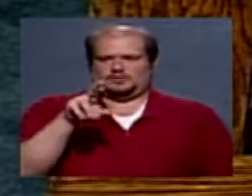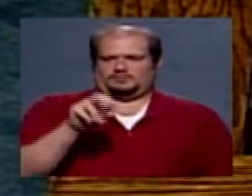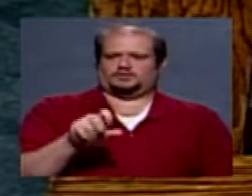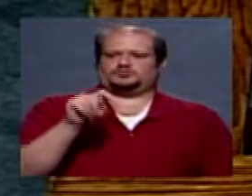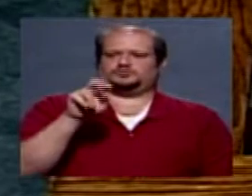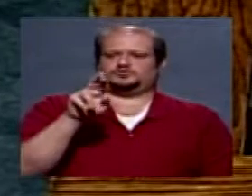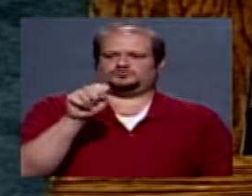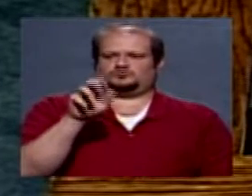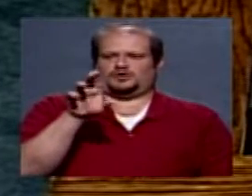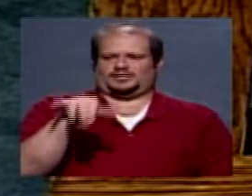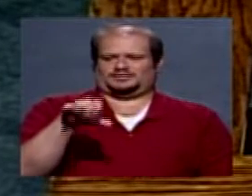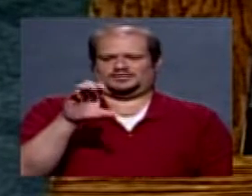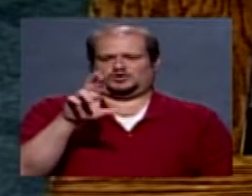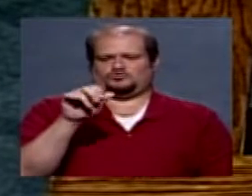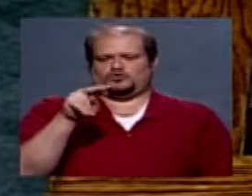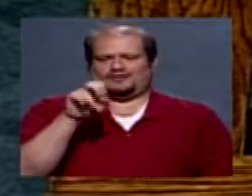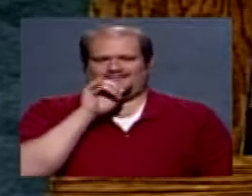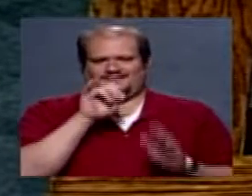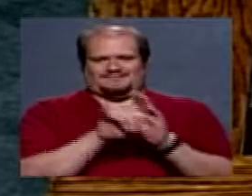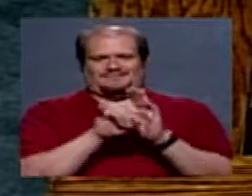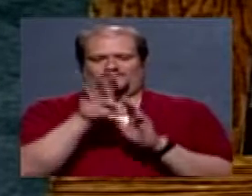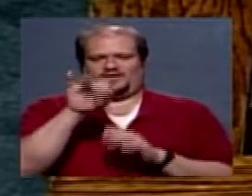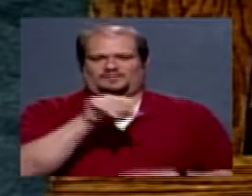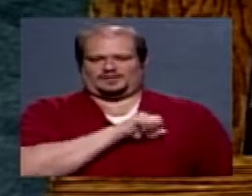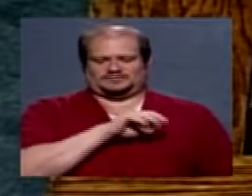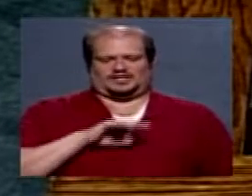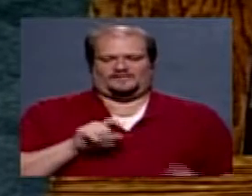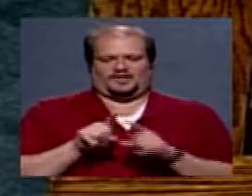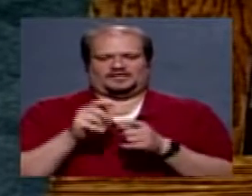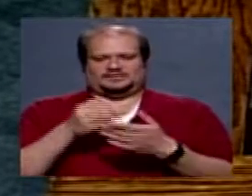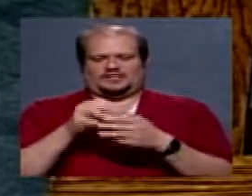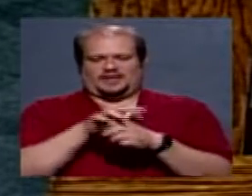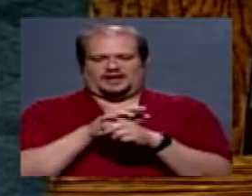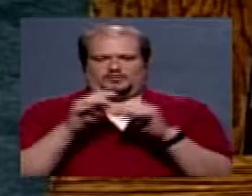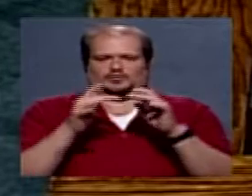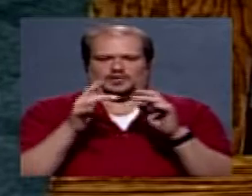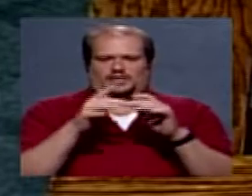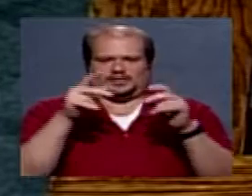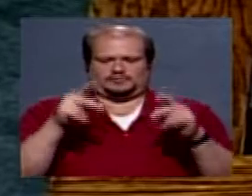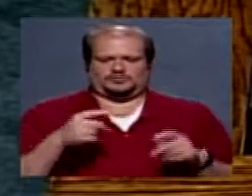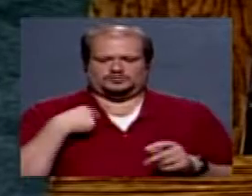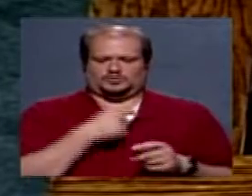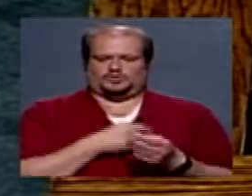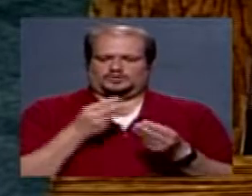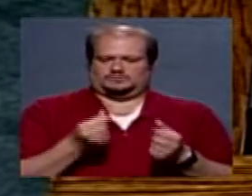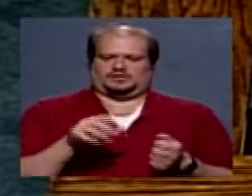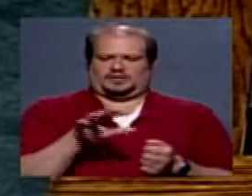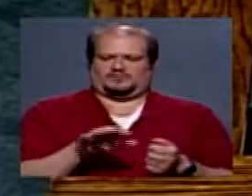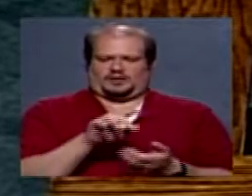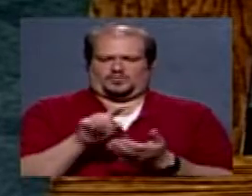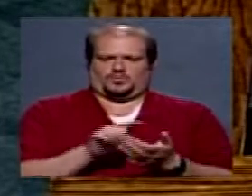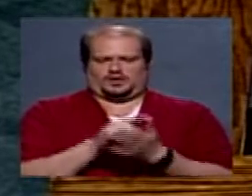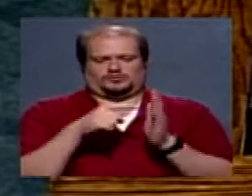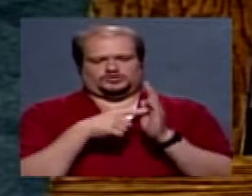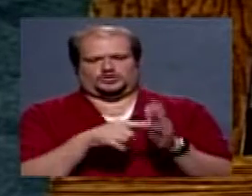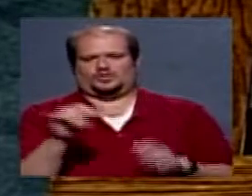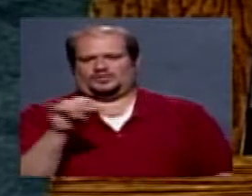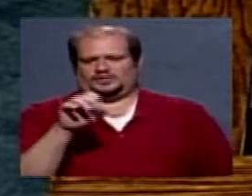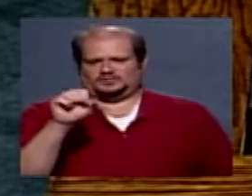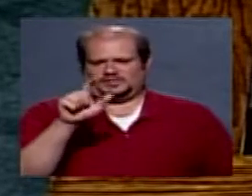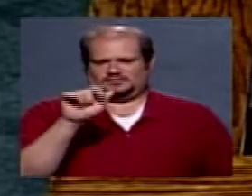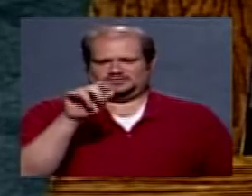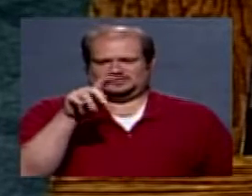Crane, who was identified by staff as the neighborhood contact person. We spent about an hour, showed her the same